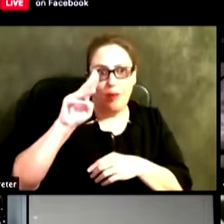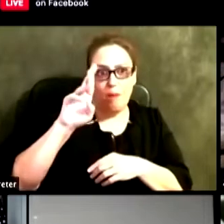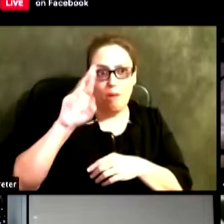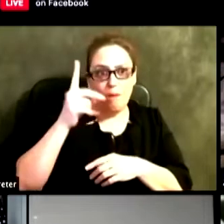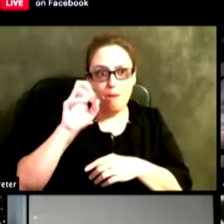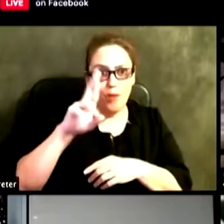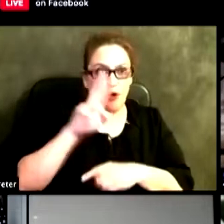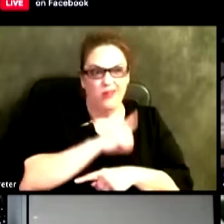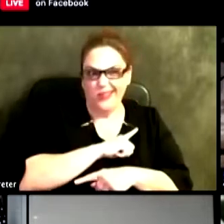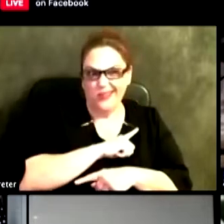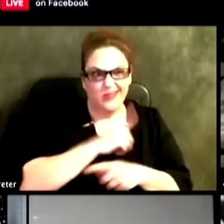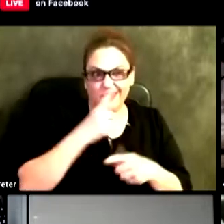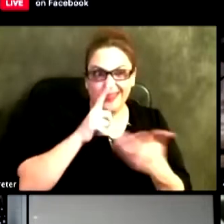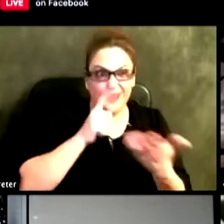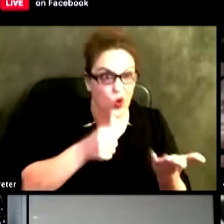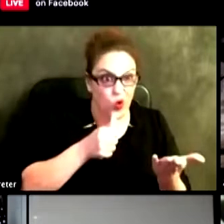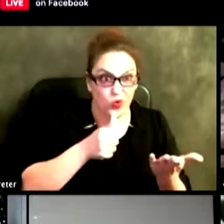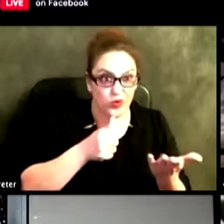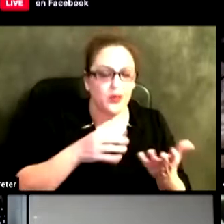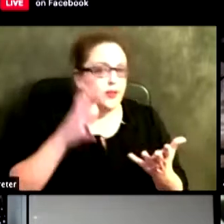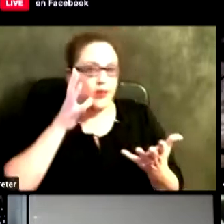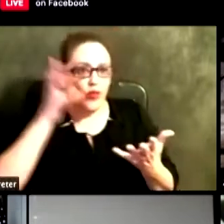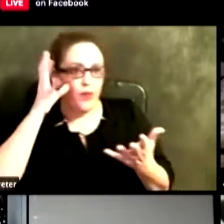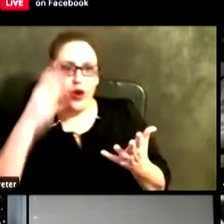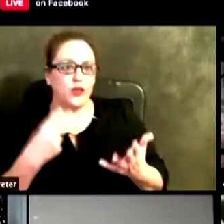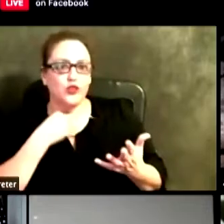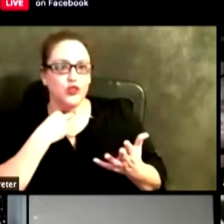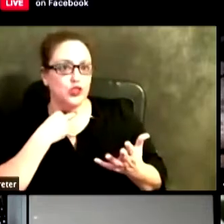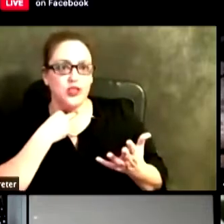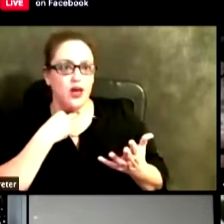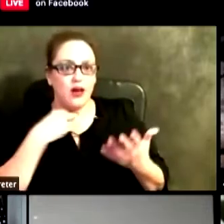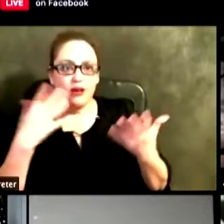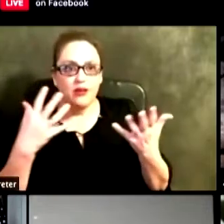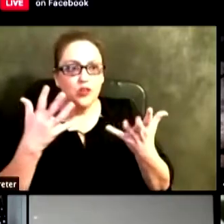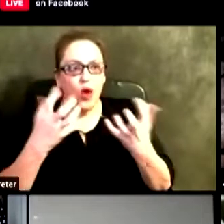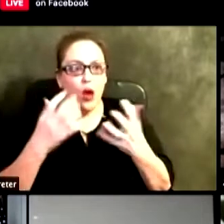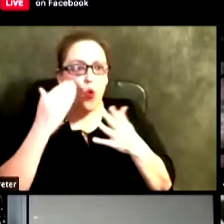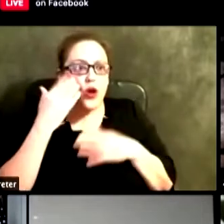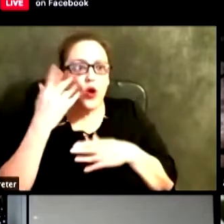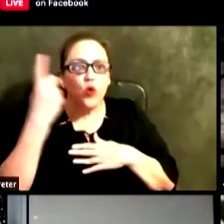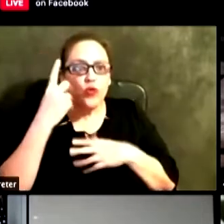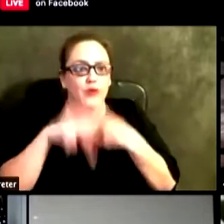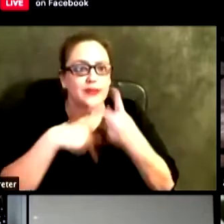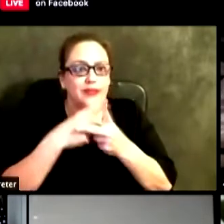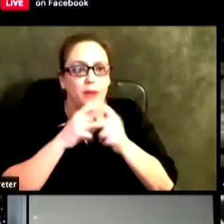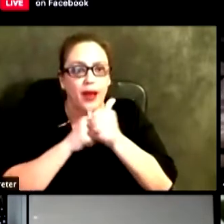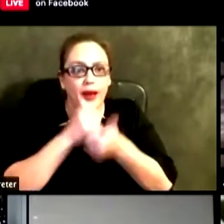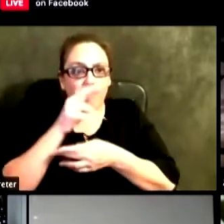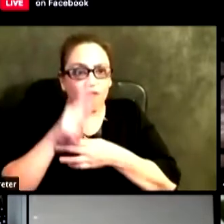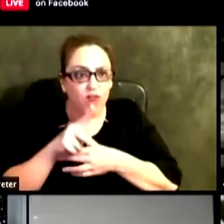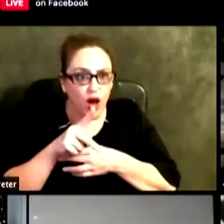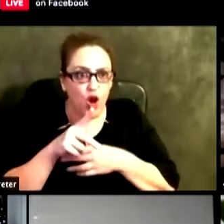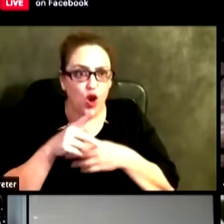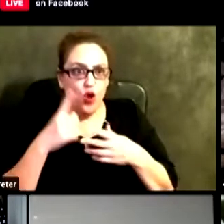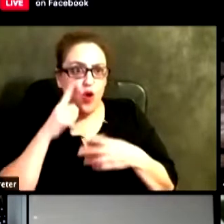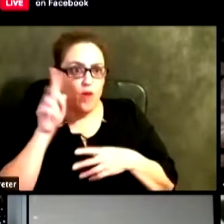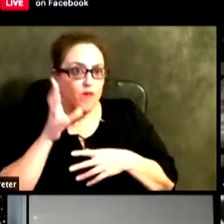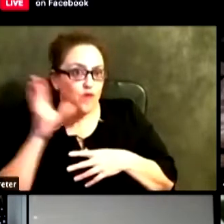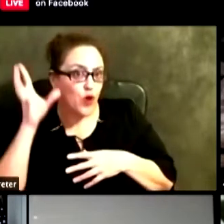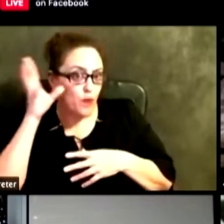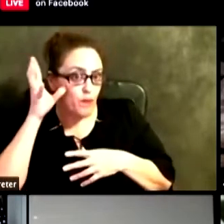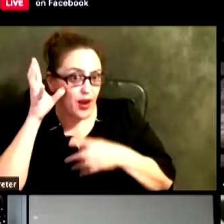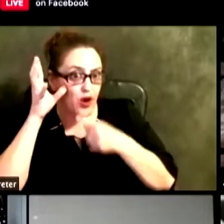parents unable to do really anything. And I would like to know that there's some kind of follow-up for parents that this